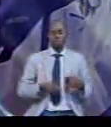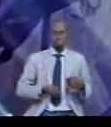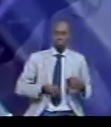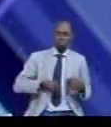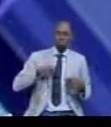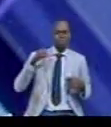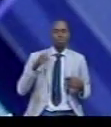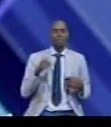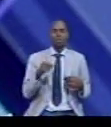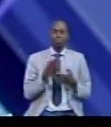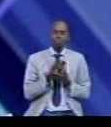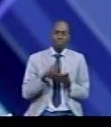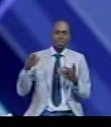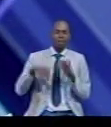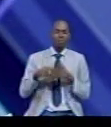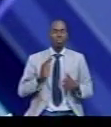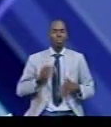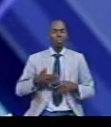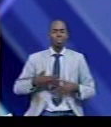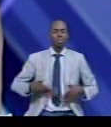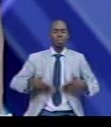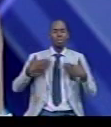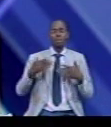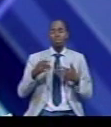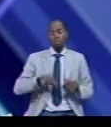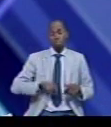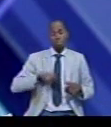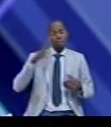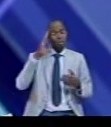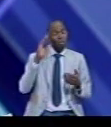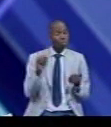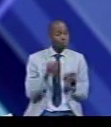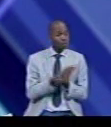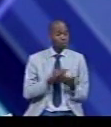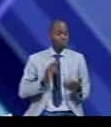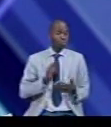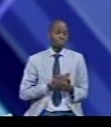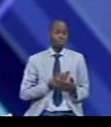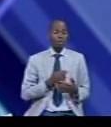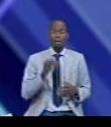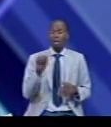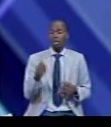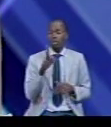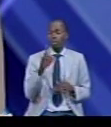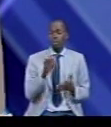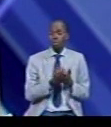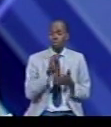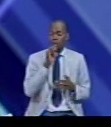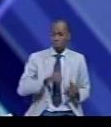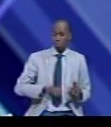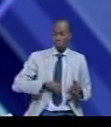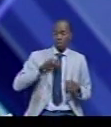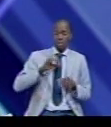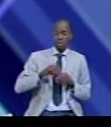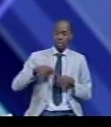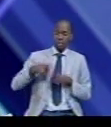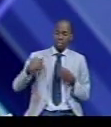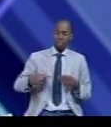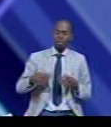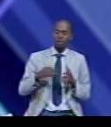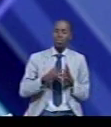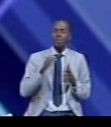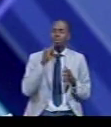life. Pride to destroy all. Everyone that is proud in the heart is an abomination to the